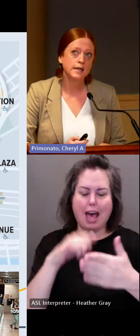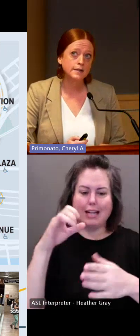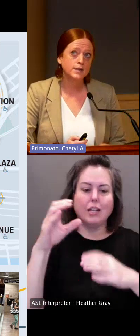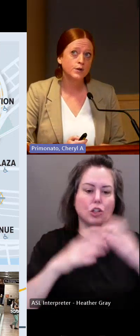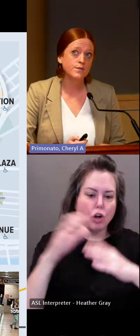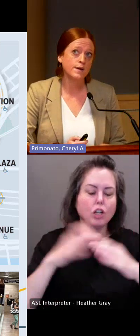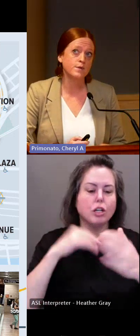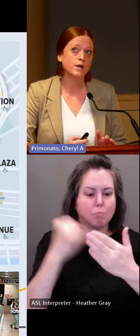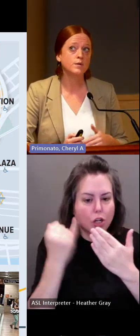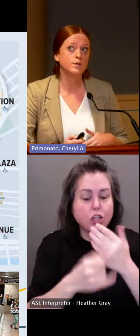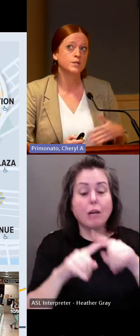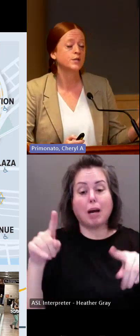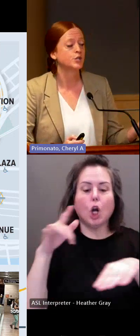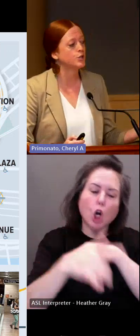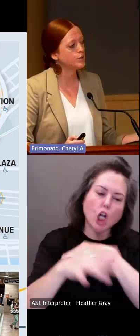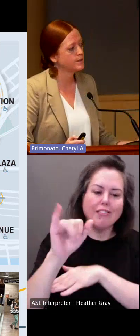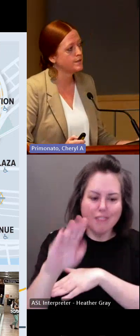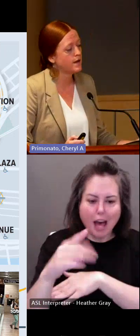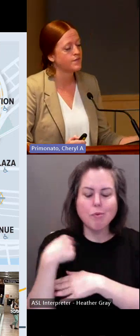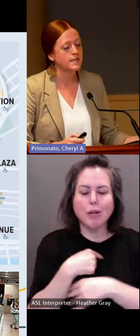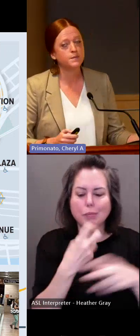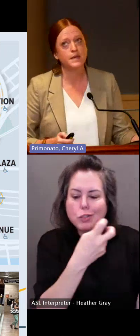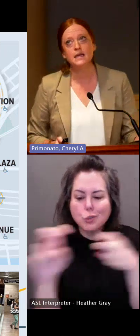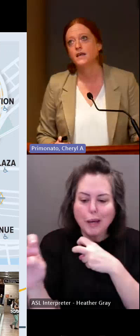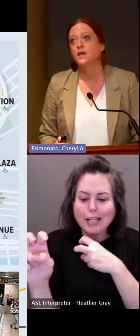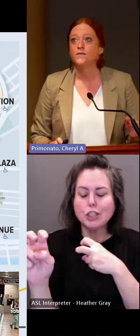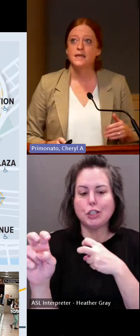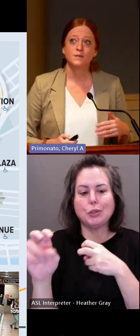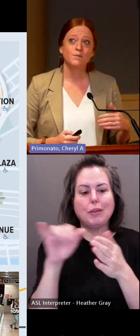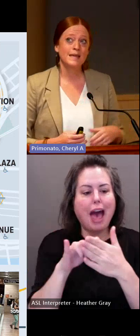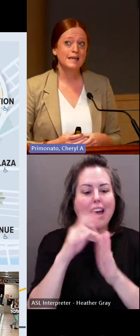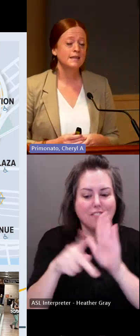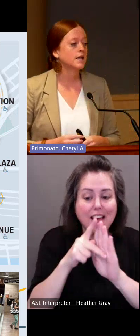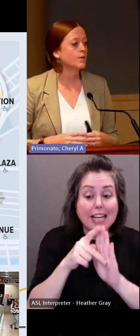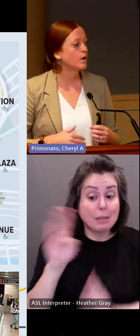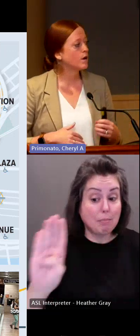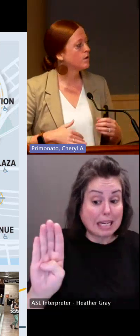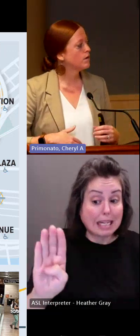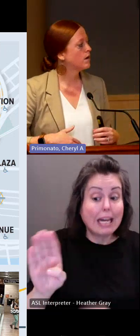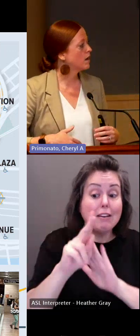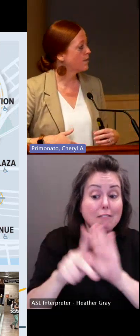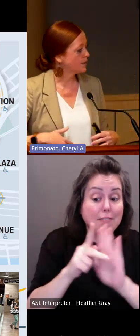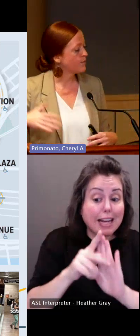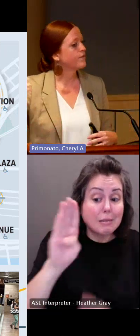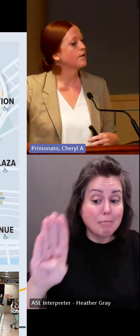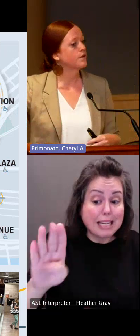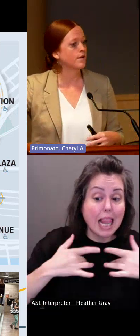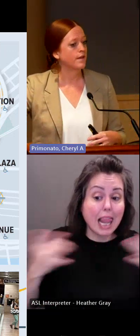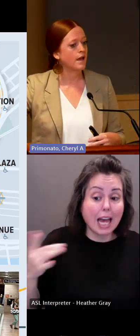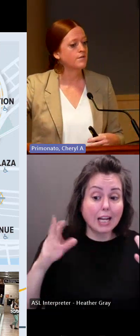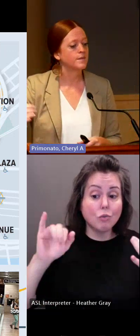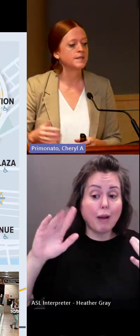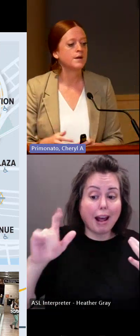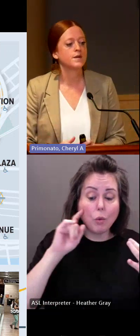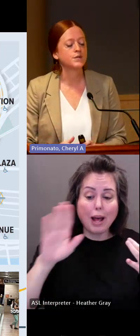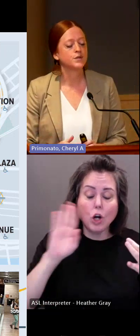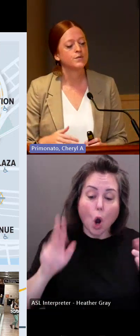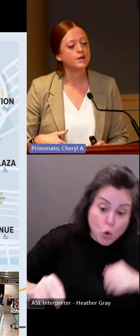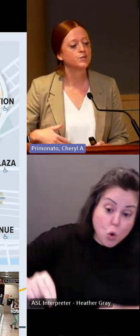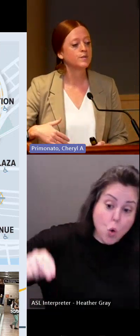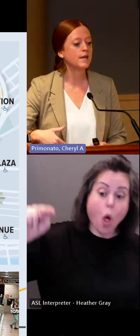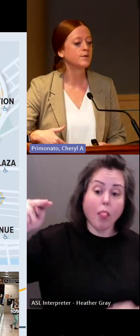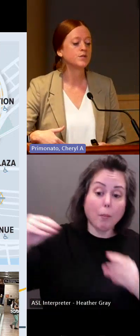go, but likely in early February, we will switch to phase B. Phase B, the light rail will come a little bit farther north again from the South